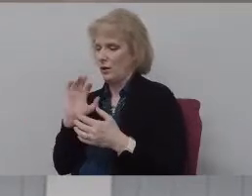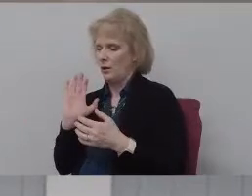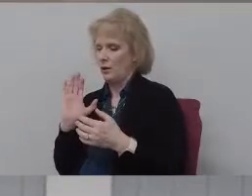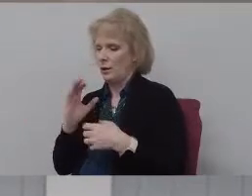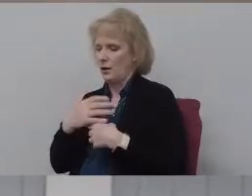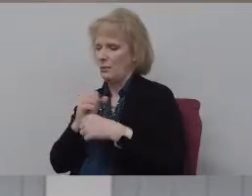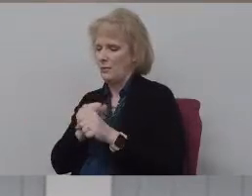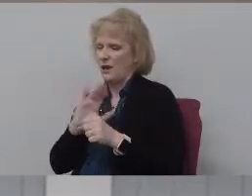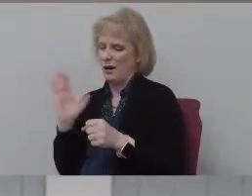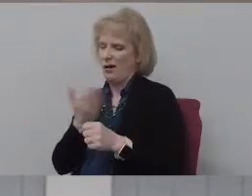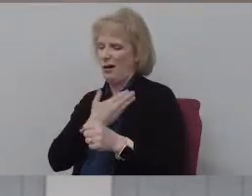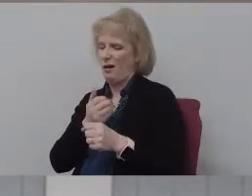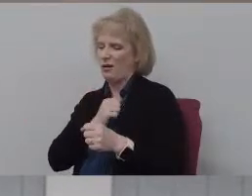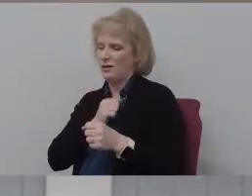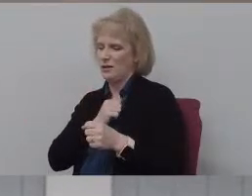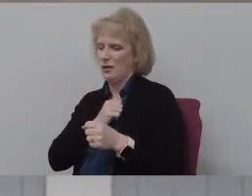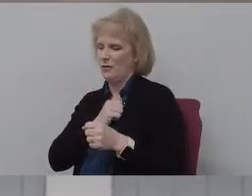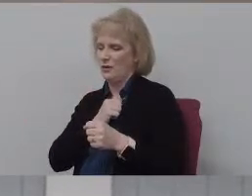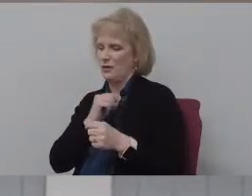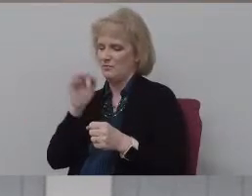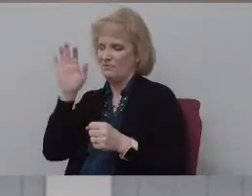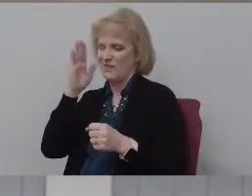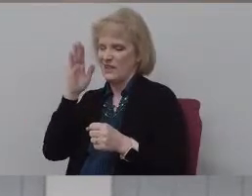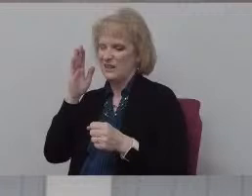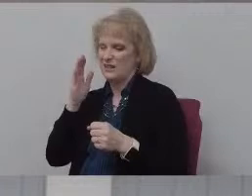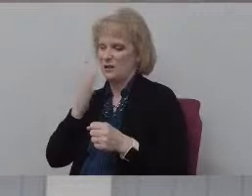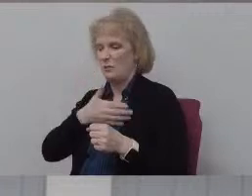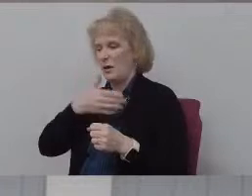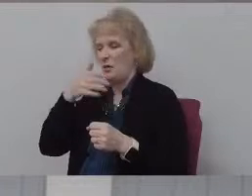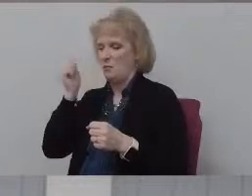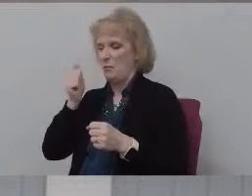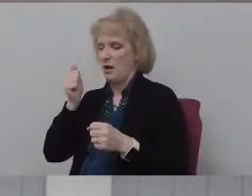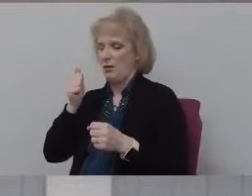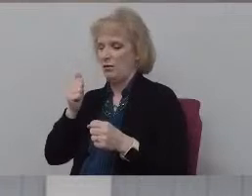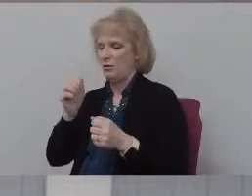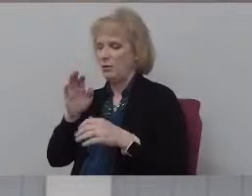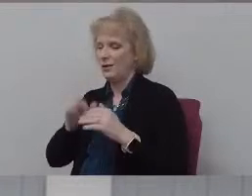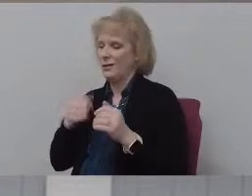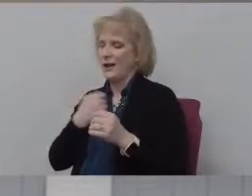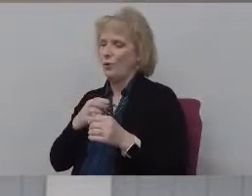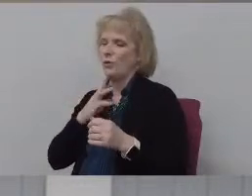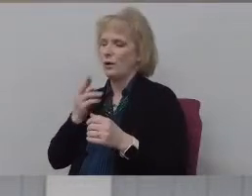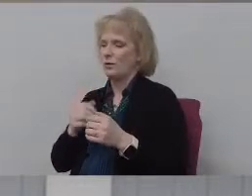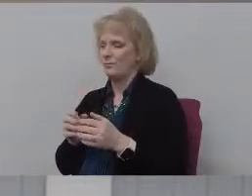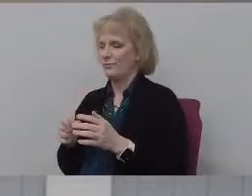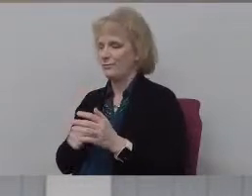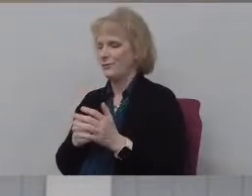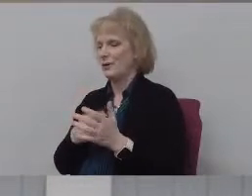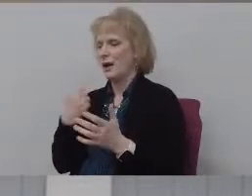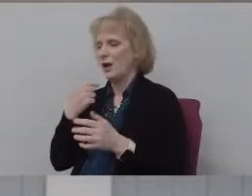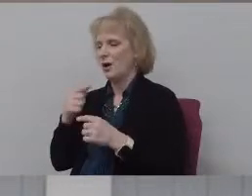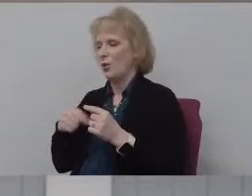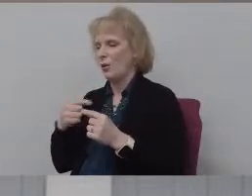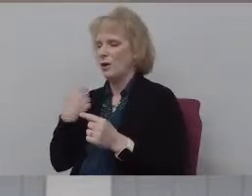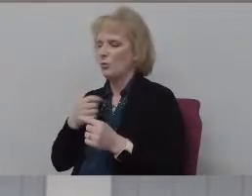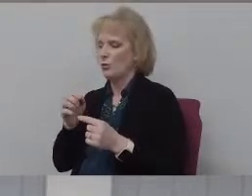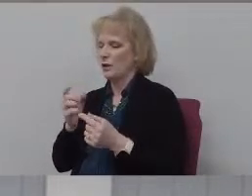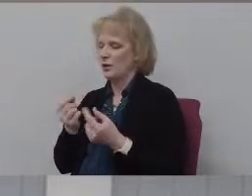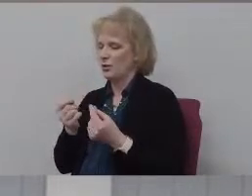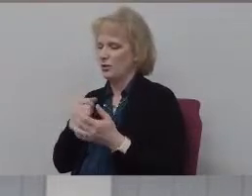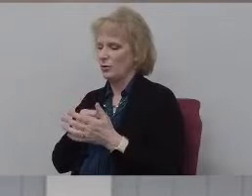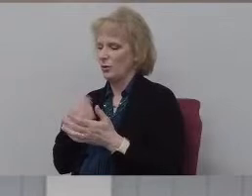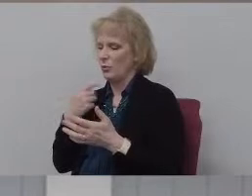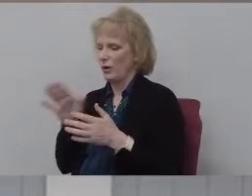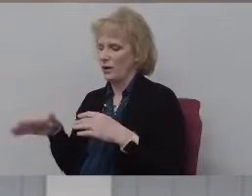look good or make ourselves look better than we really are. And sometimes when we cover up